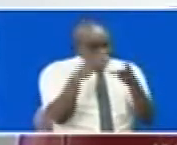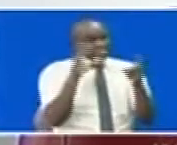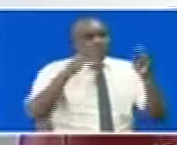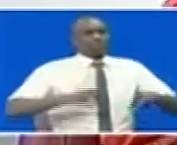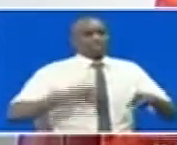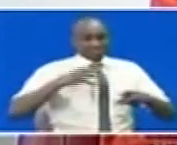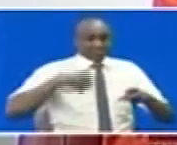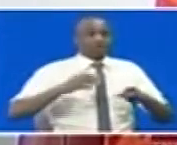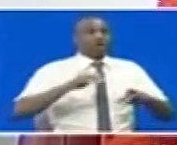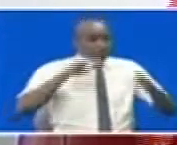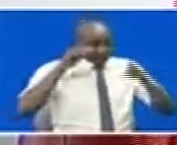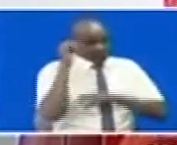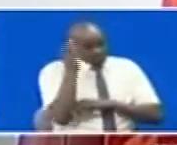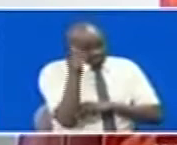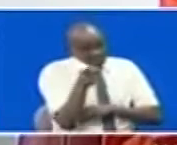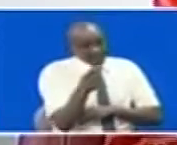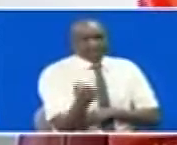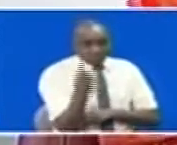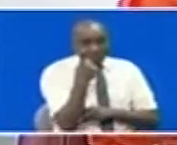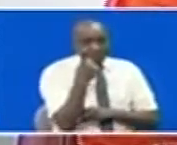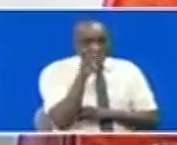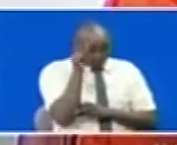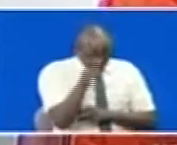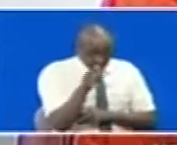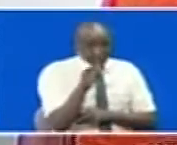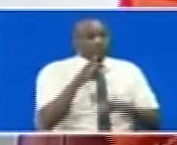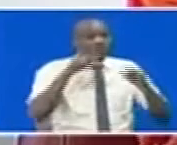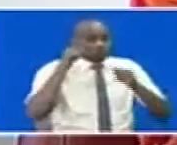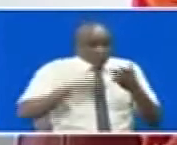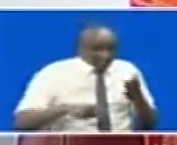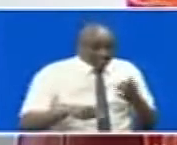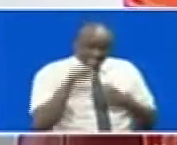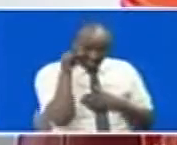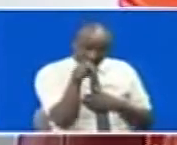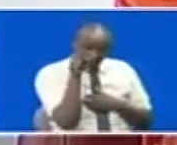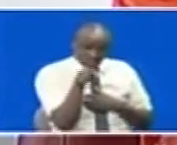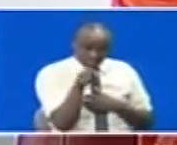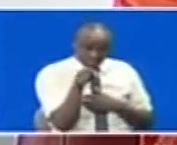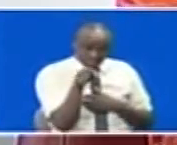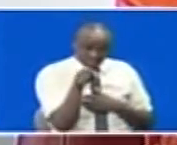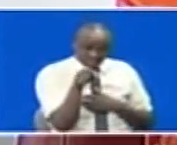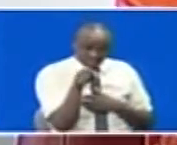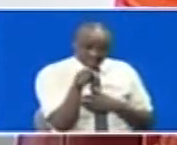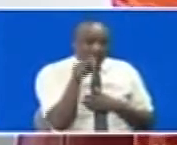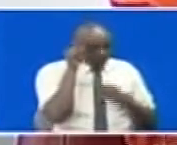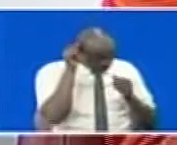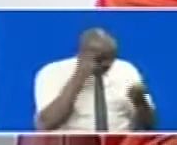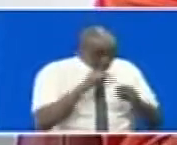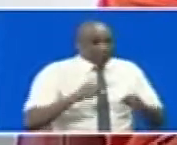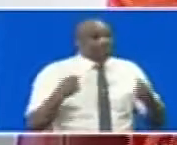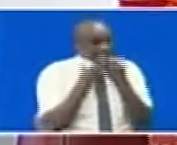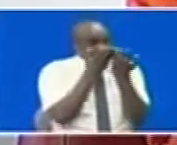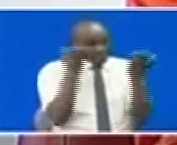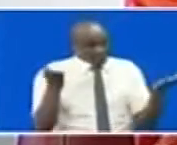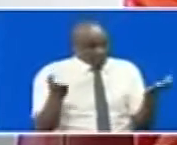are only waiting for the third one, the spark. And we have been told that something is going to happen to some of